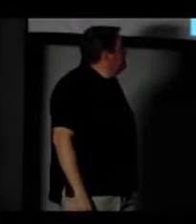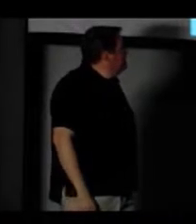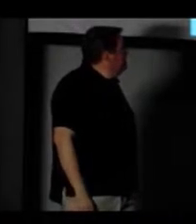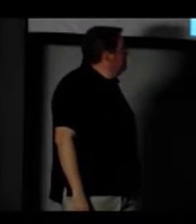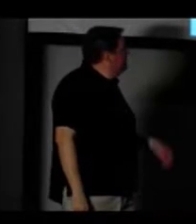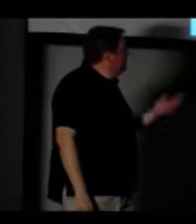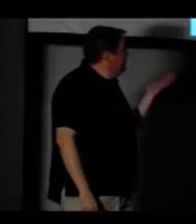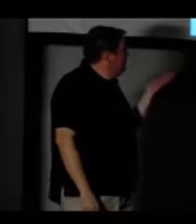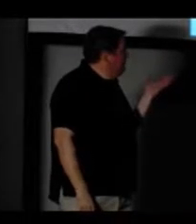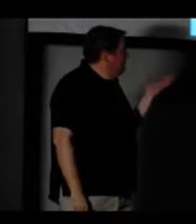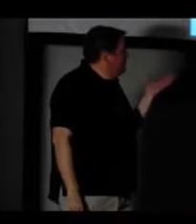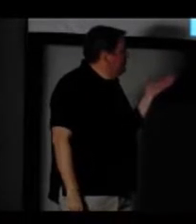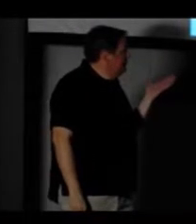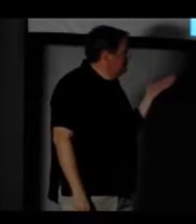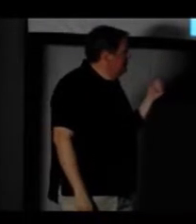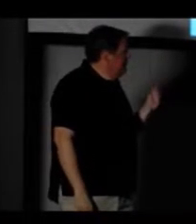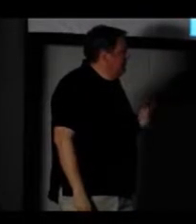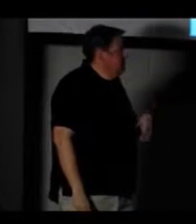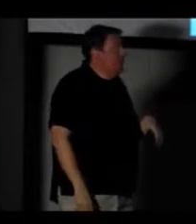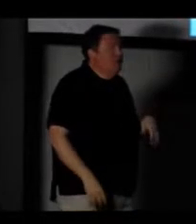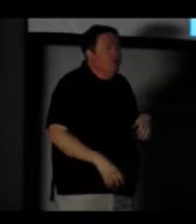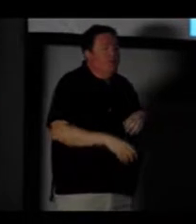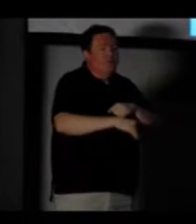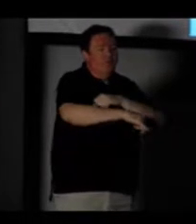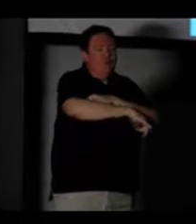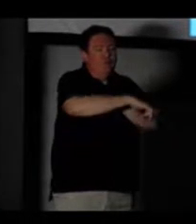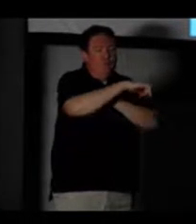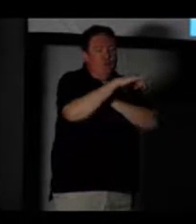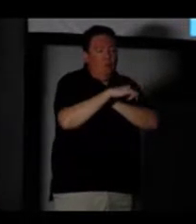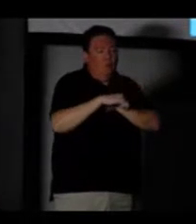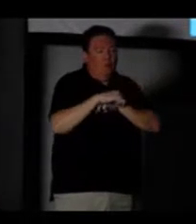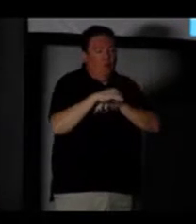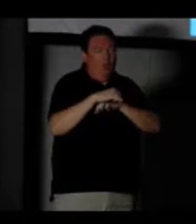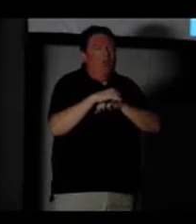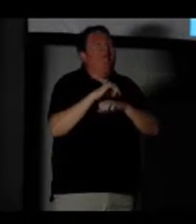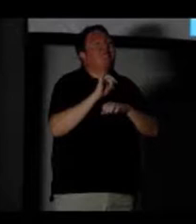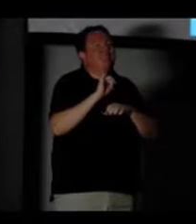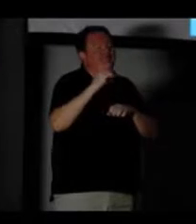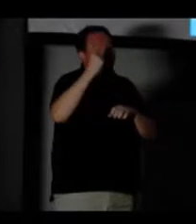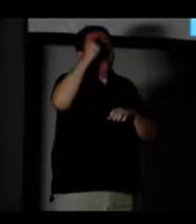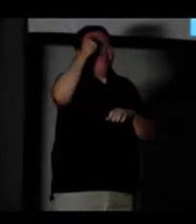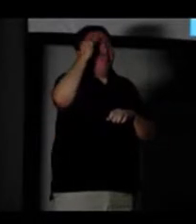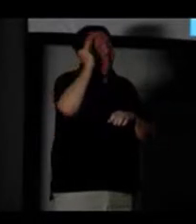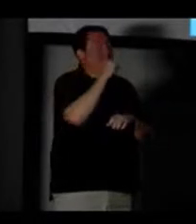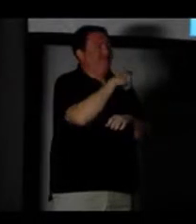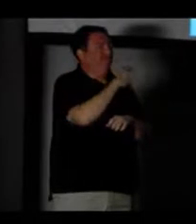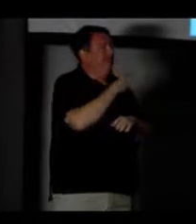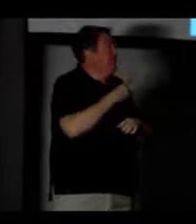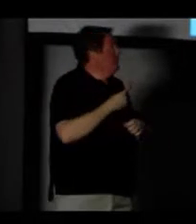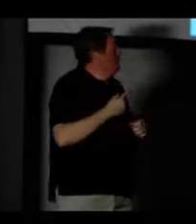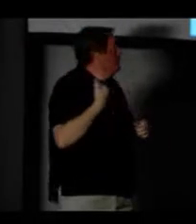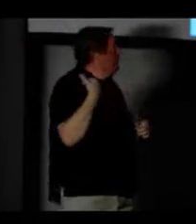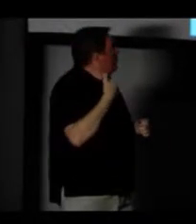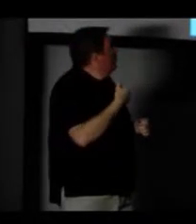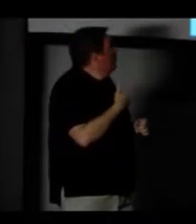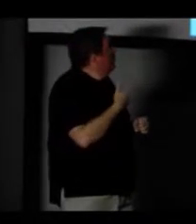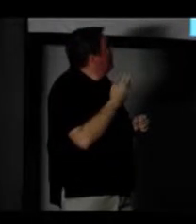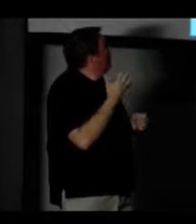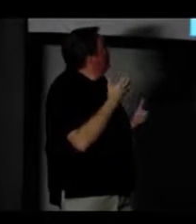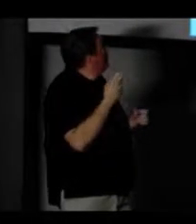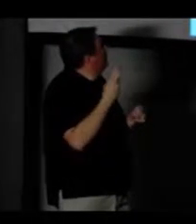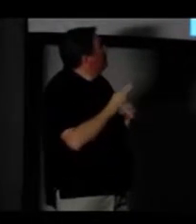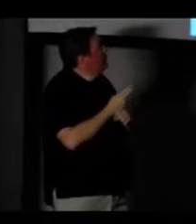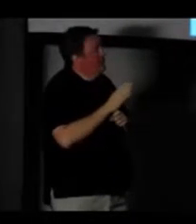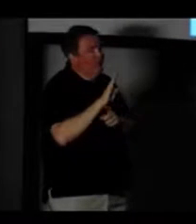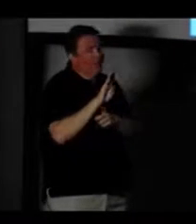And another area, of course, and the whale brings this to mind, is that we quite often want to use what we call bleeding edge technologies to bring these sorts of